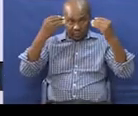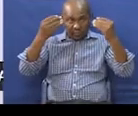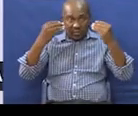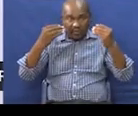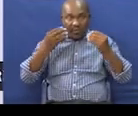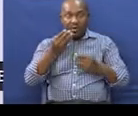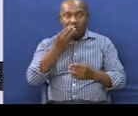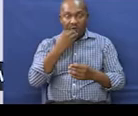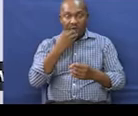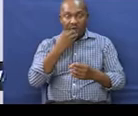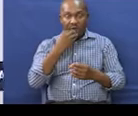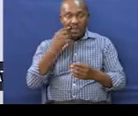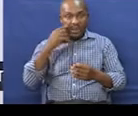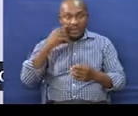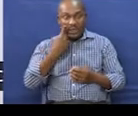Food test.